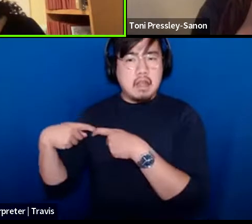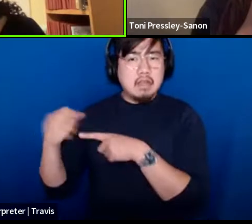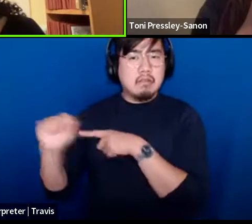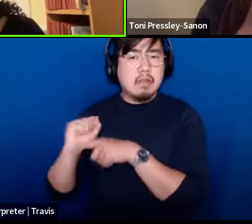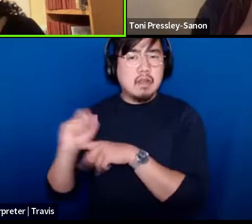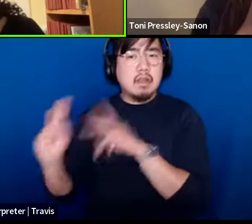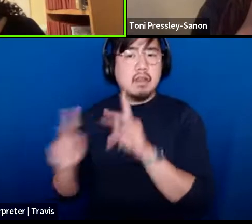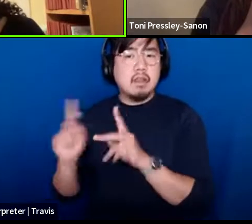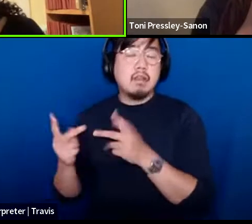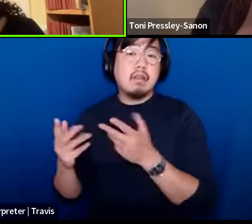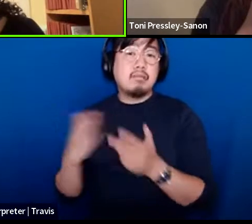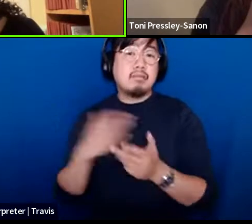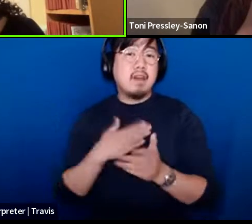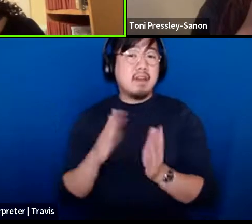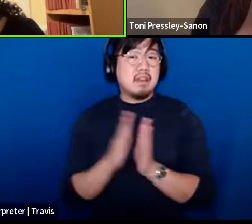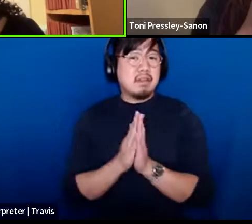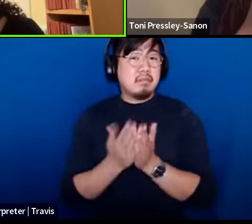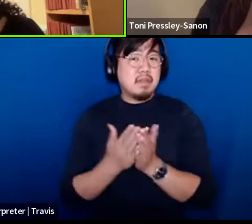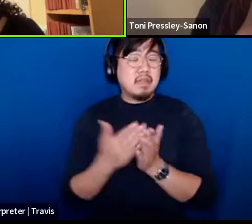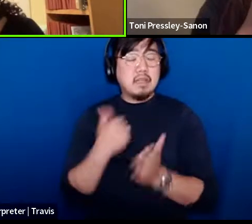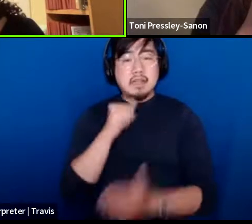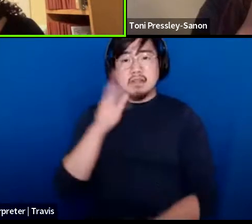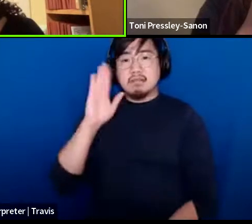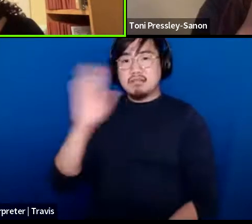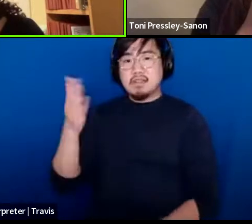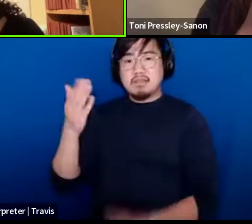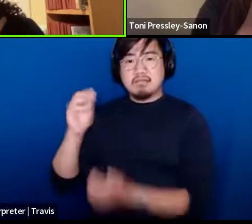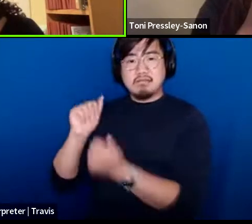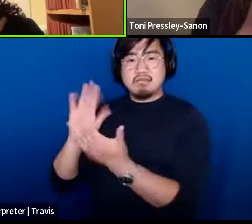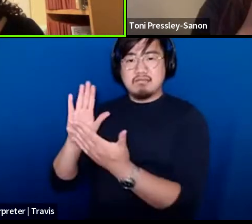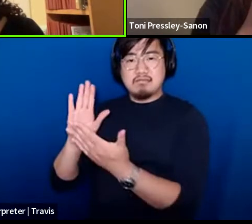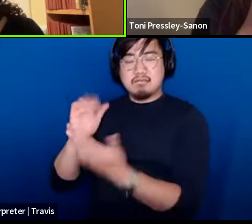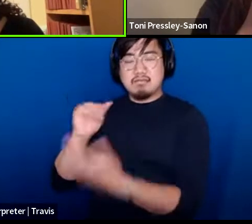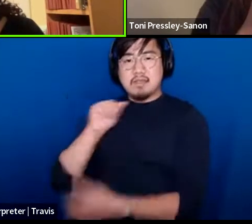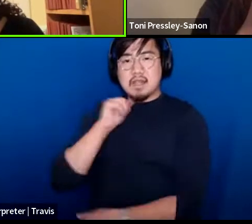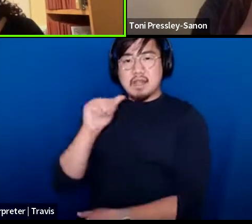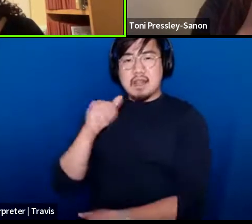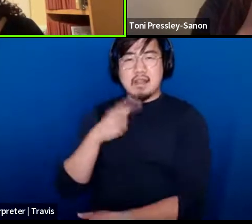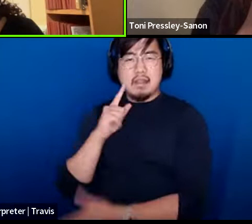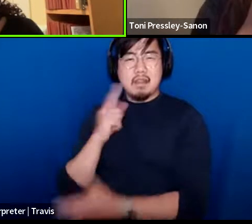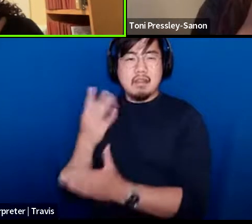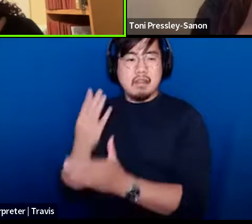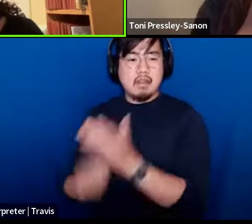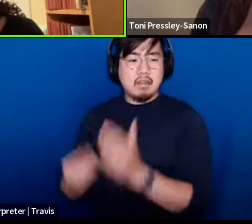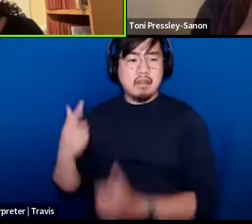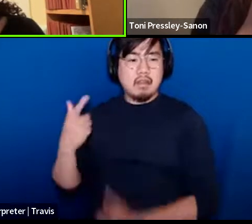book really does not directly address that. And I think it is a gap. I think